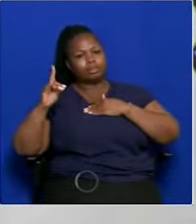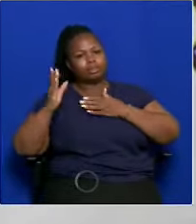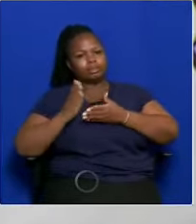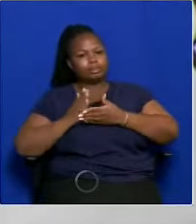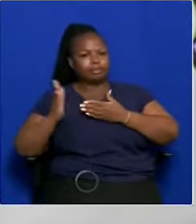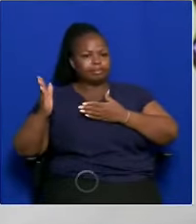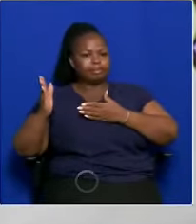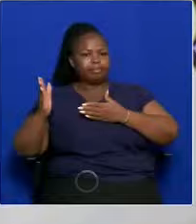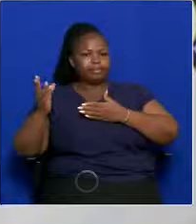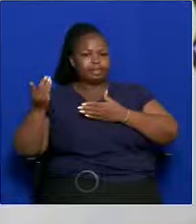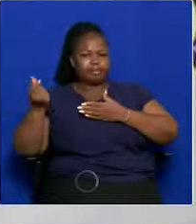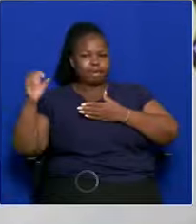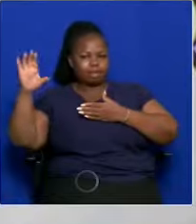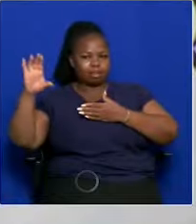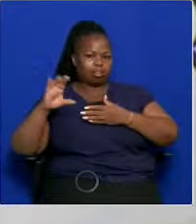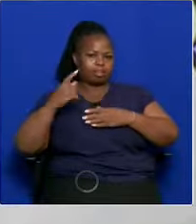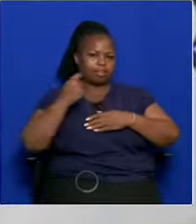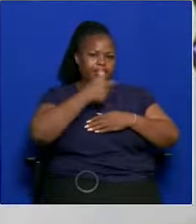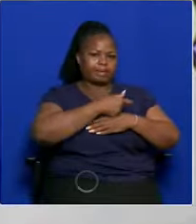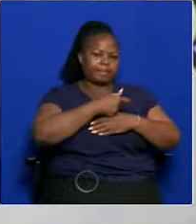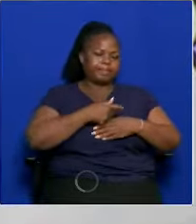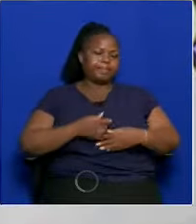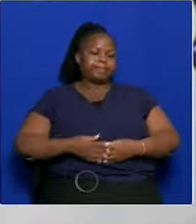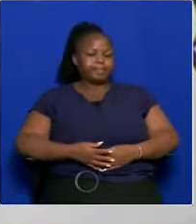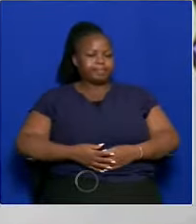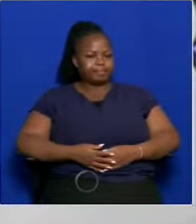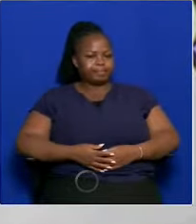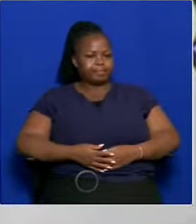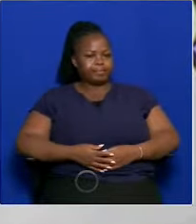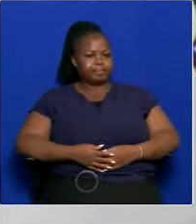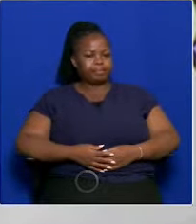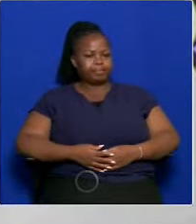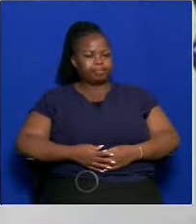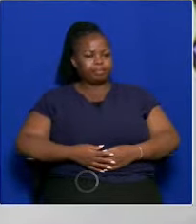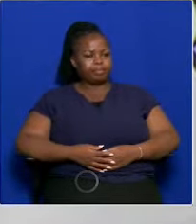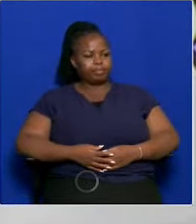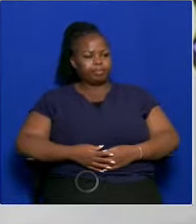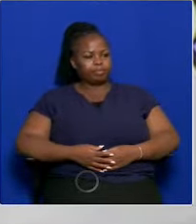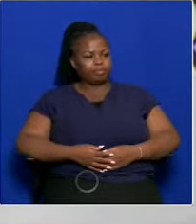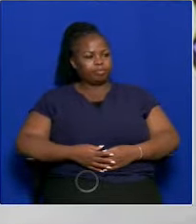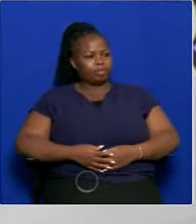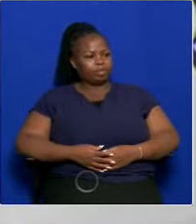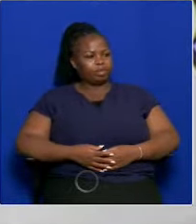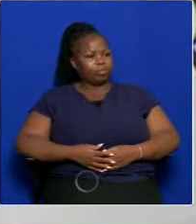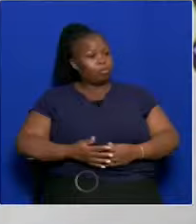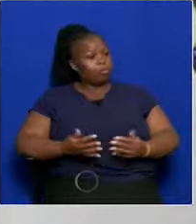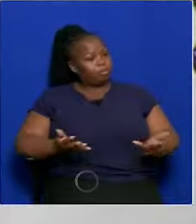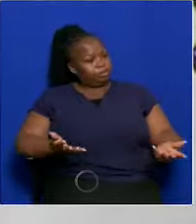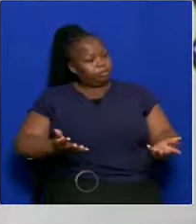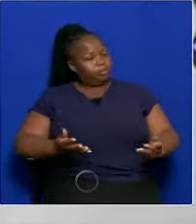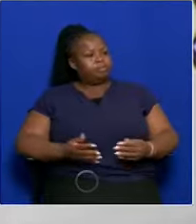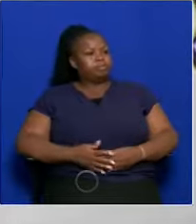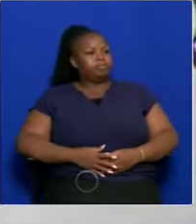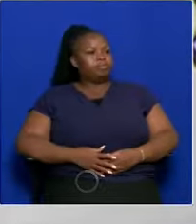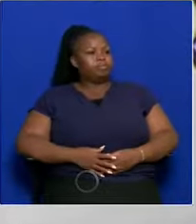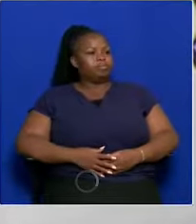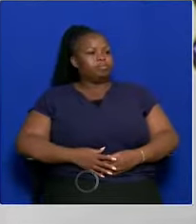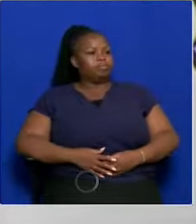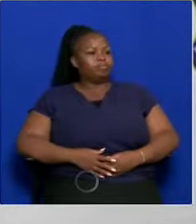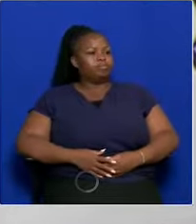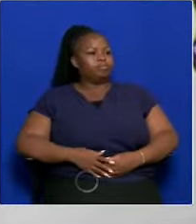reduce the debt from him. So, hence, I paid him